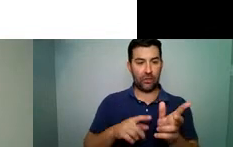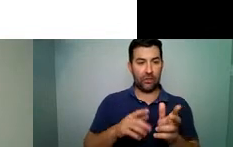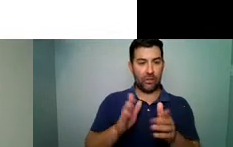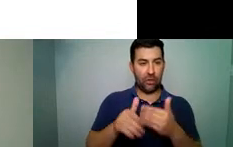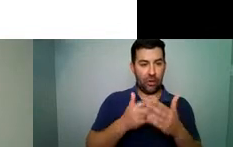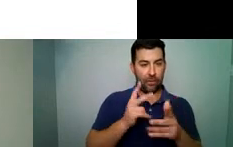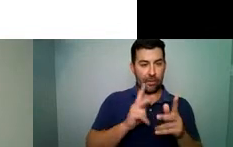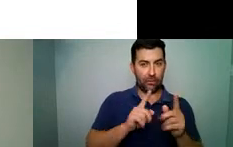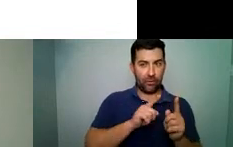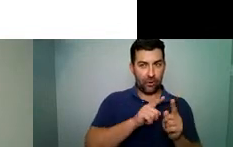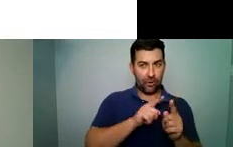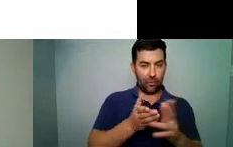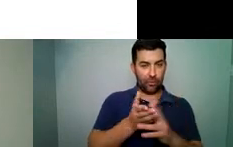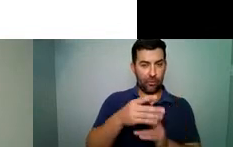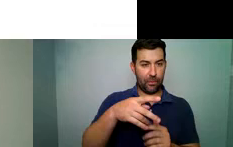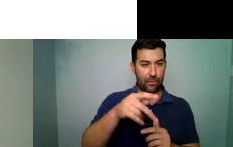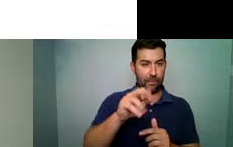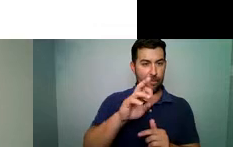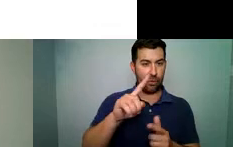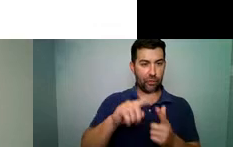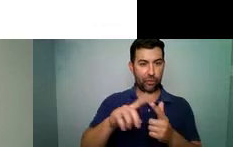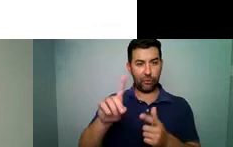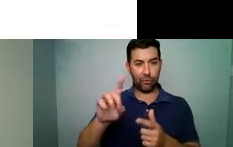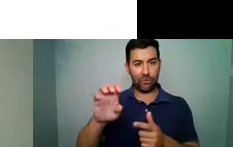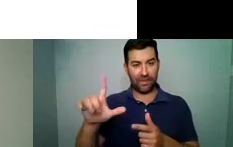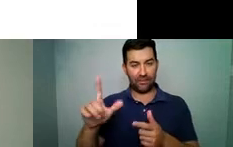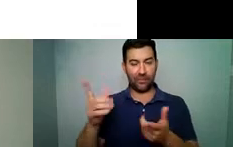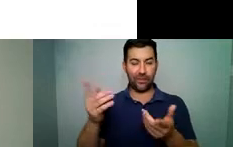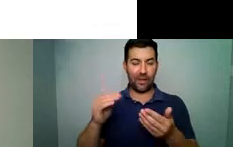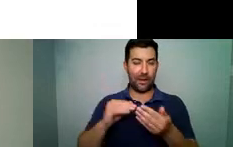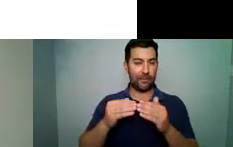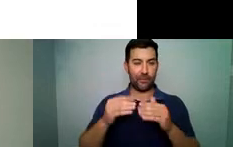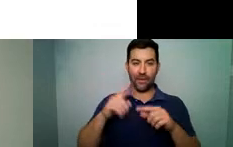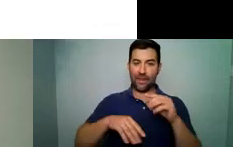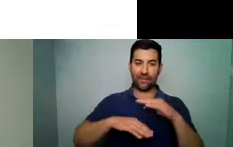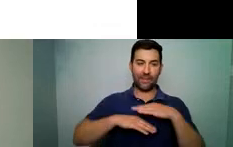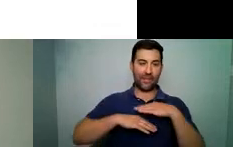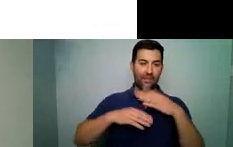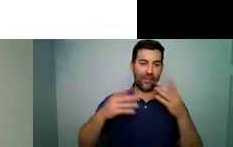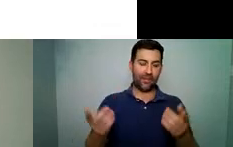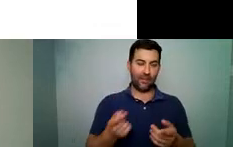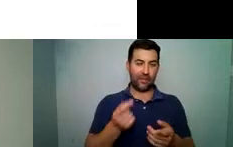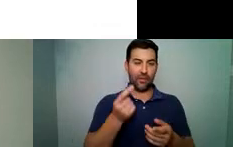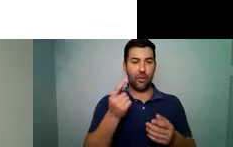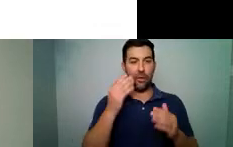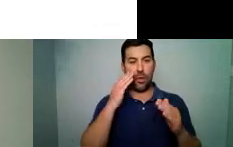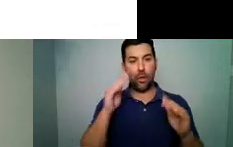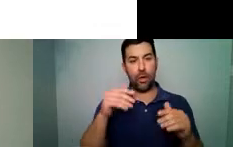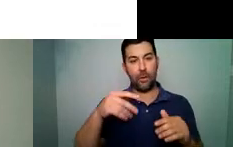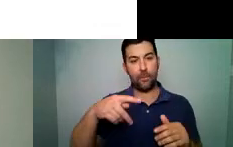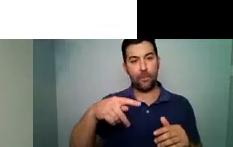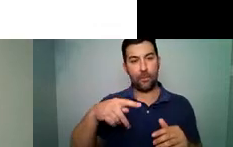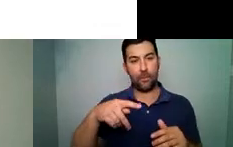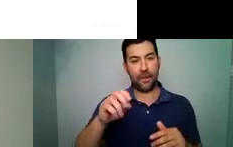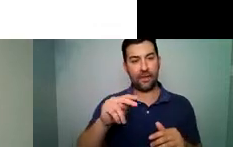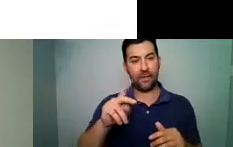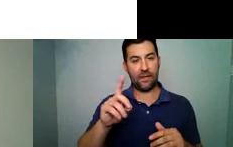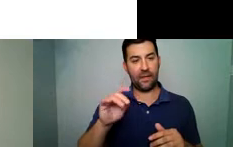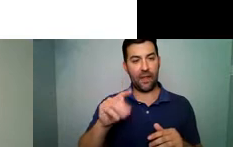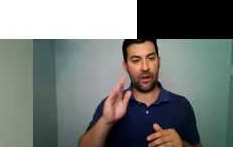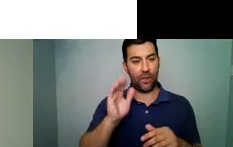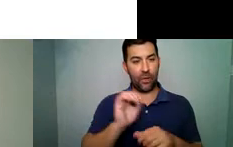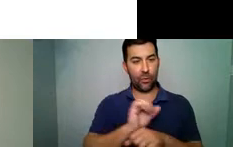Dell, which takes us away from those numbers. So we're hoping that PennDOT will work with us once